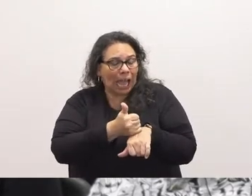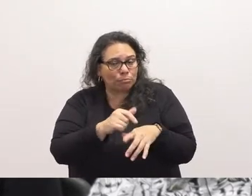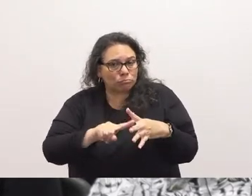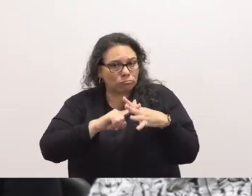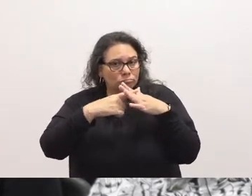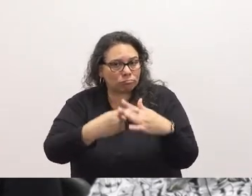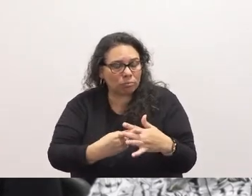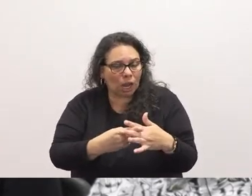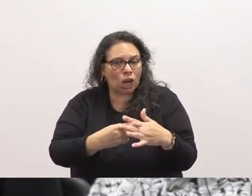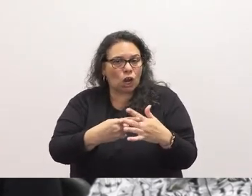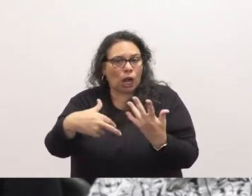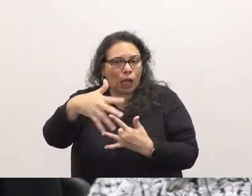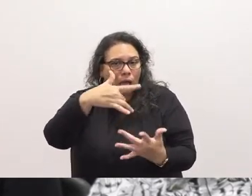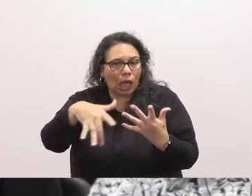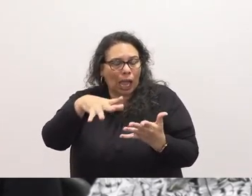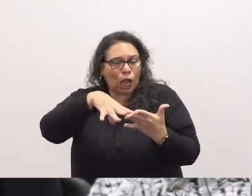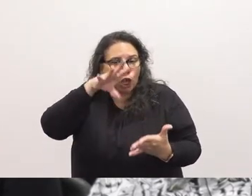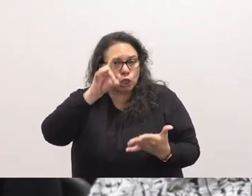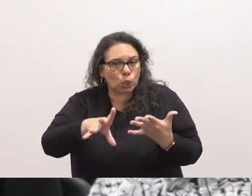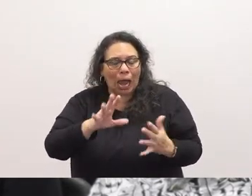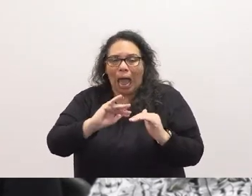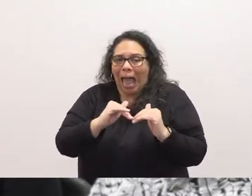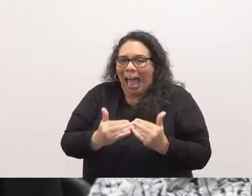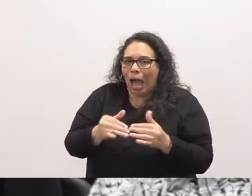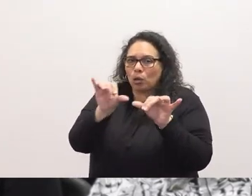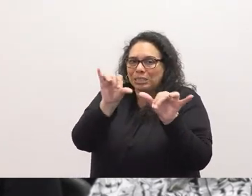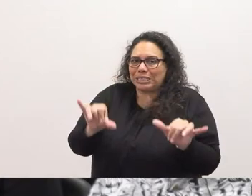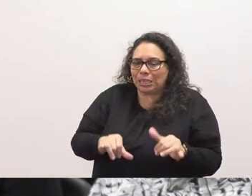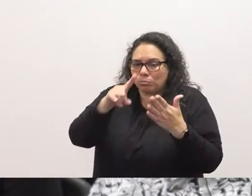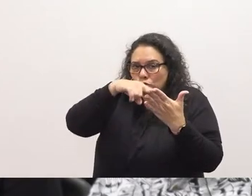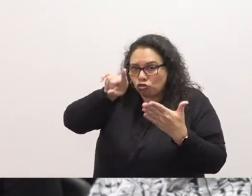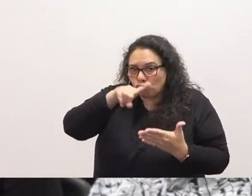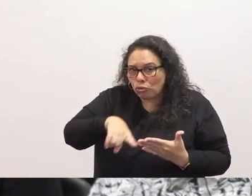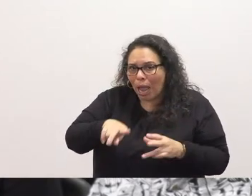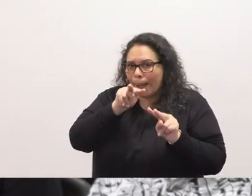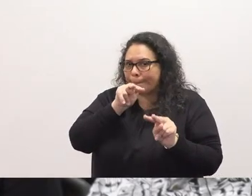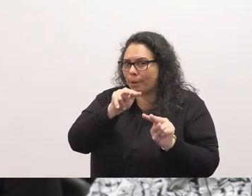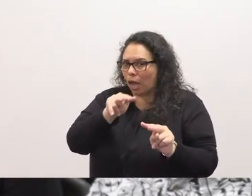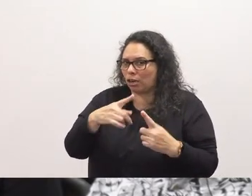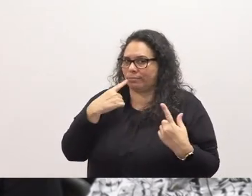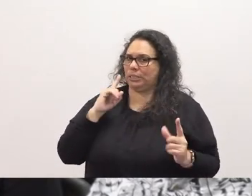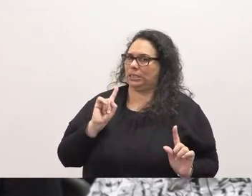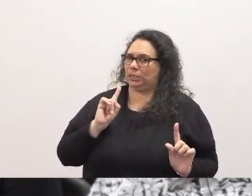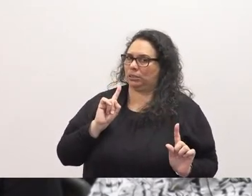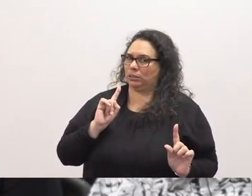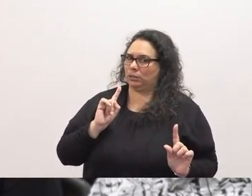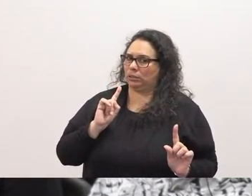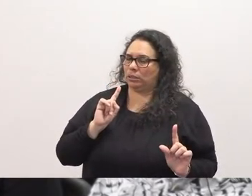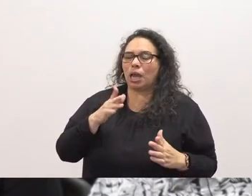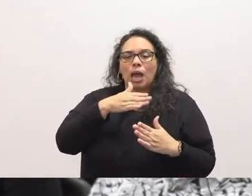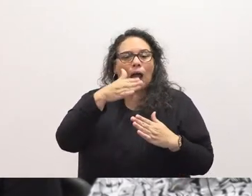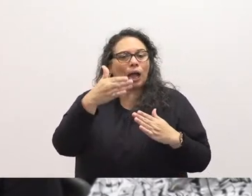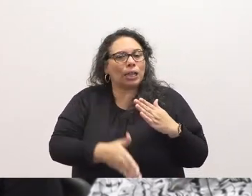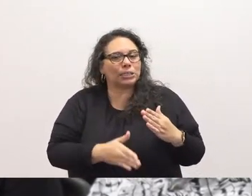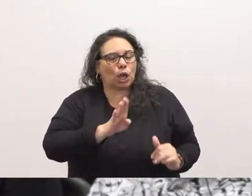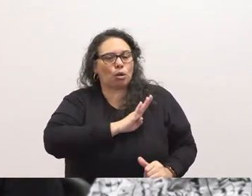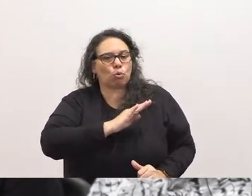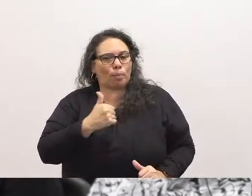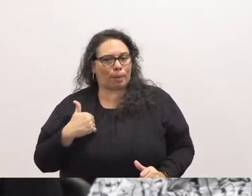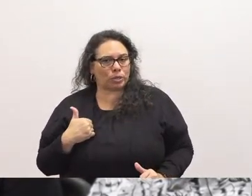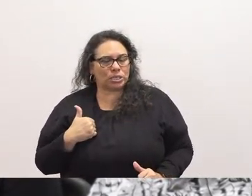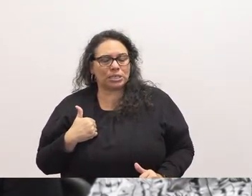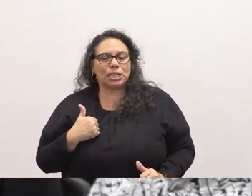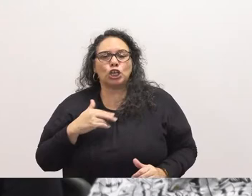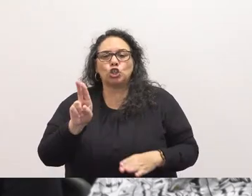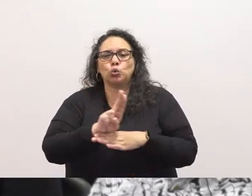engage students? How will these systems be tracked and monitored for success? So in closing, board members, please